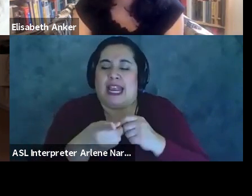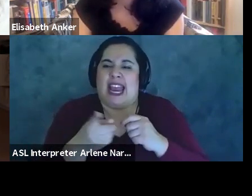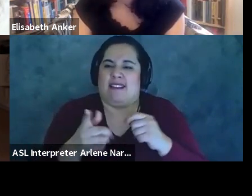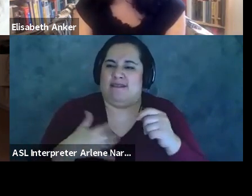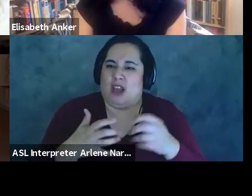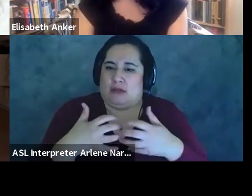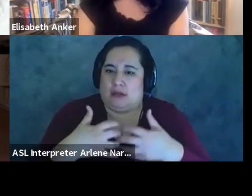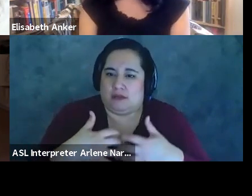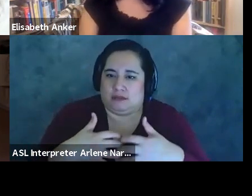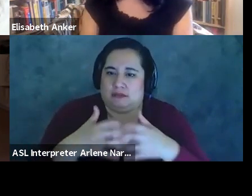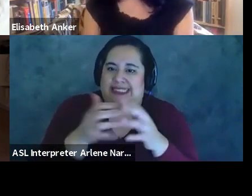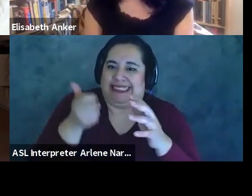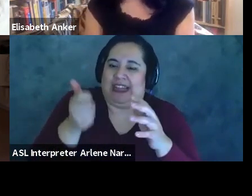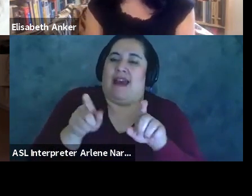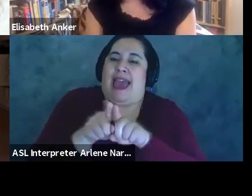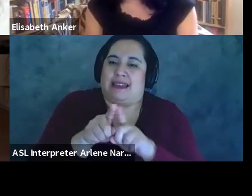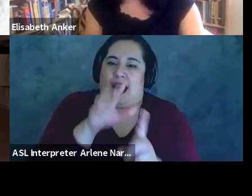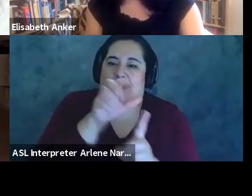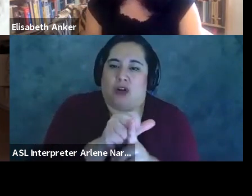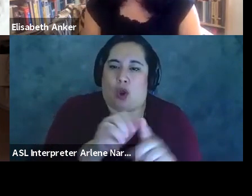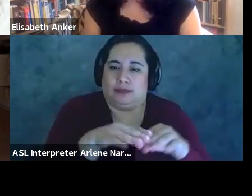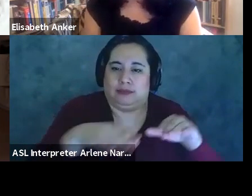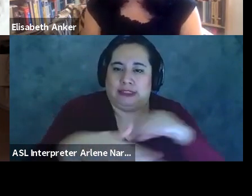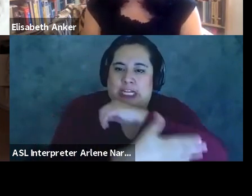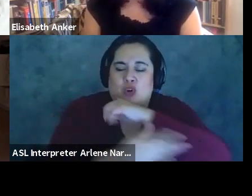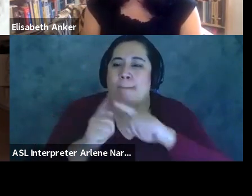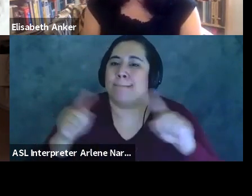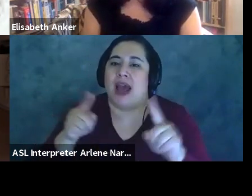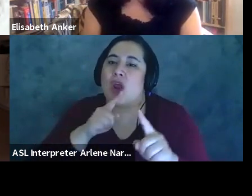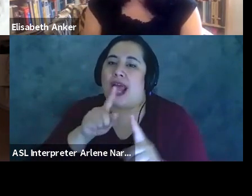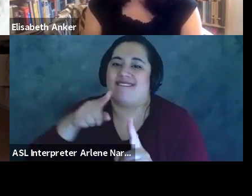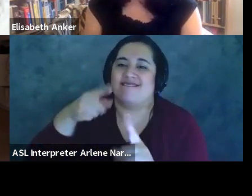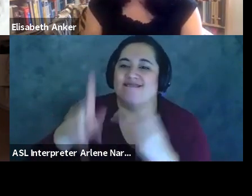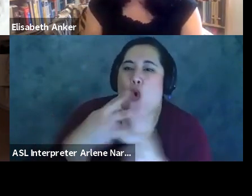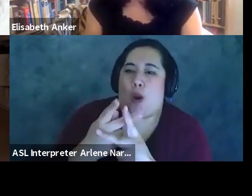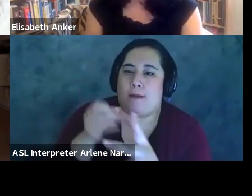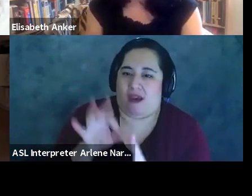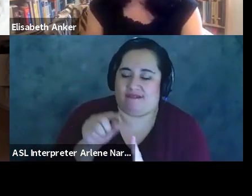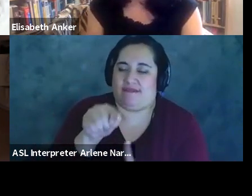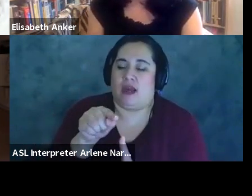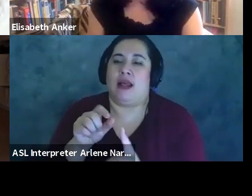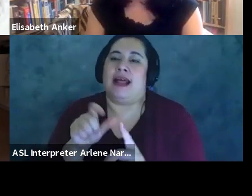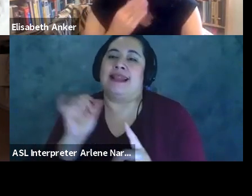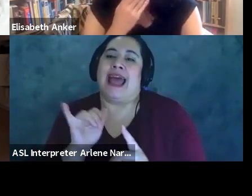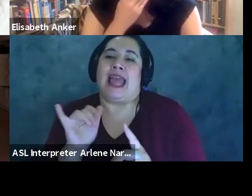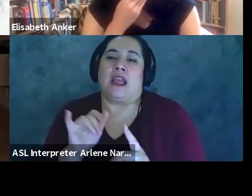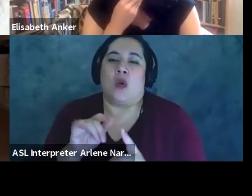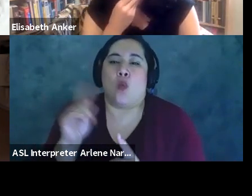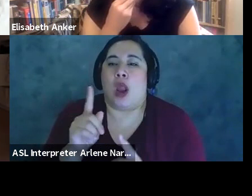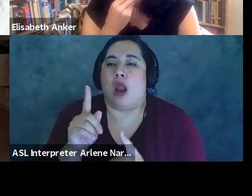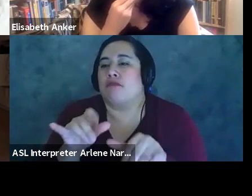formulates itself as such, but an attack on a certain form of the state, on the state as the site of the